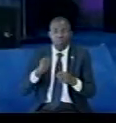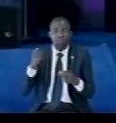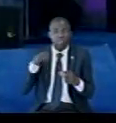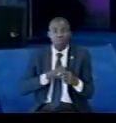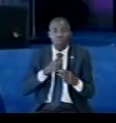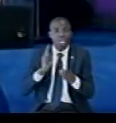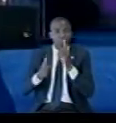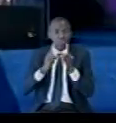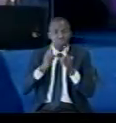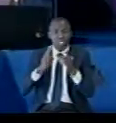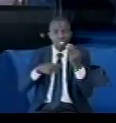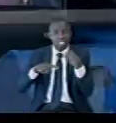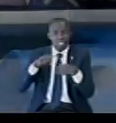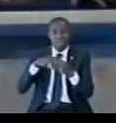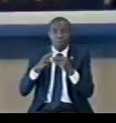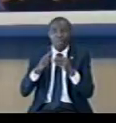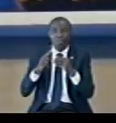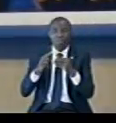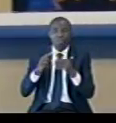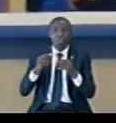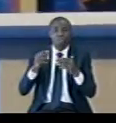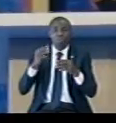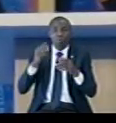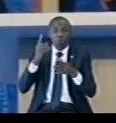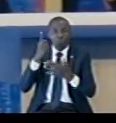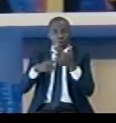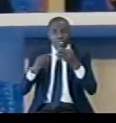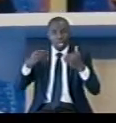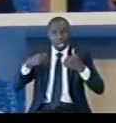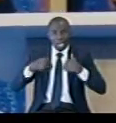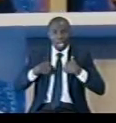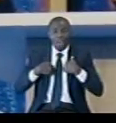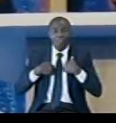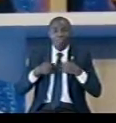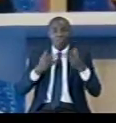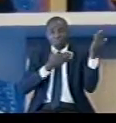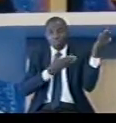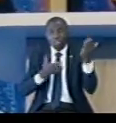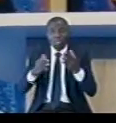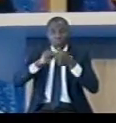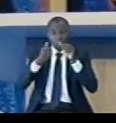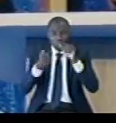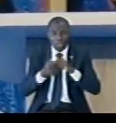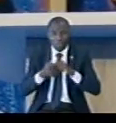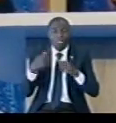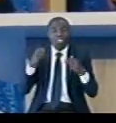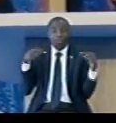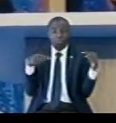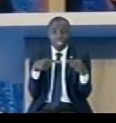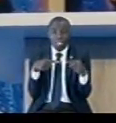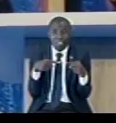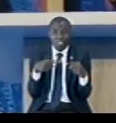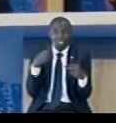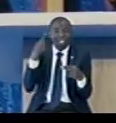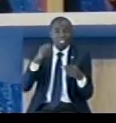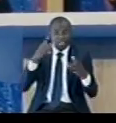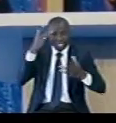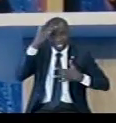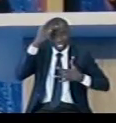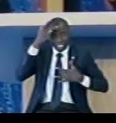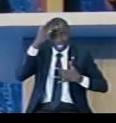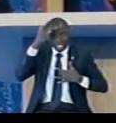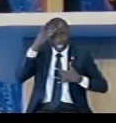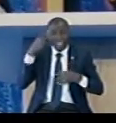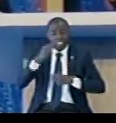about what has produced the problem, the pain, the sickness,